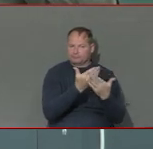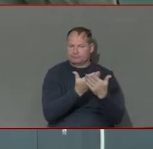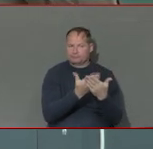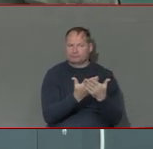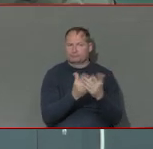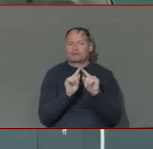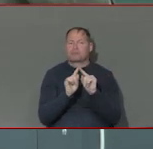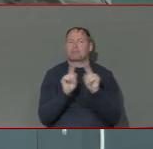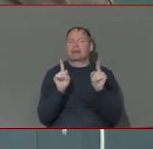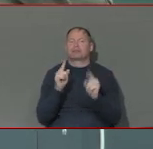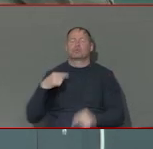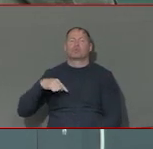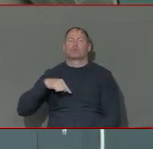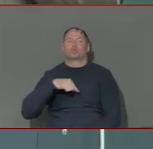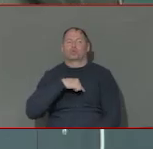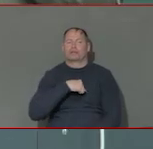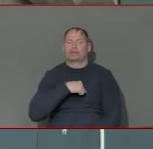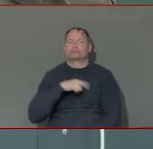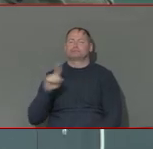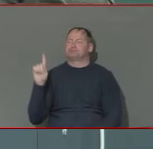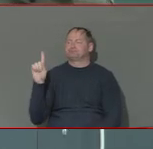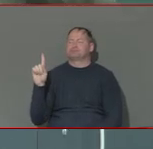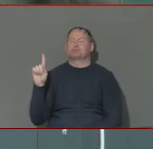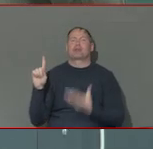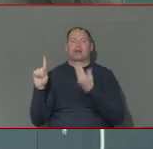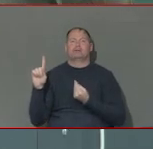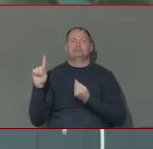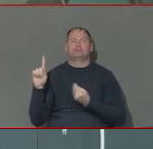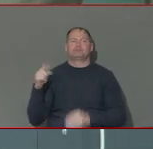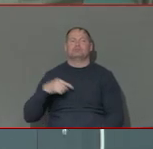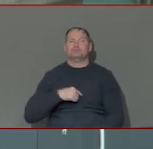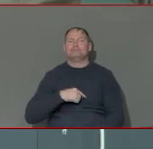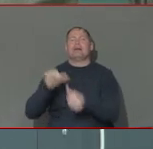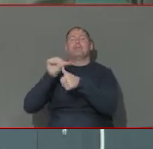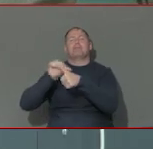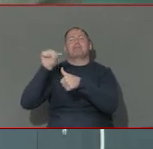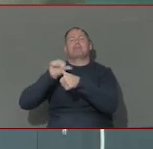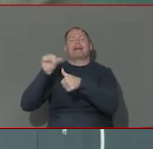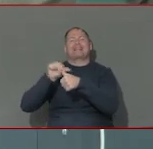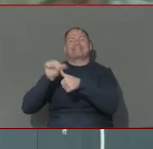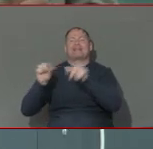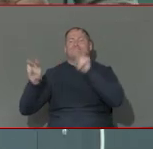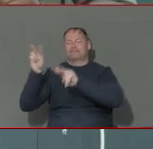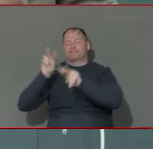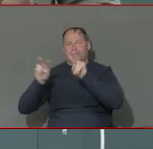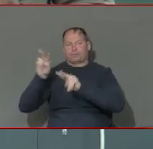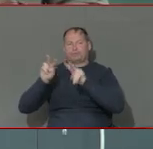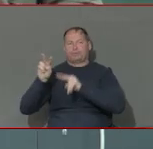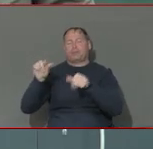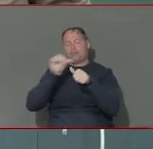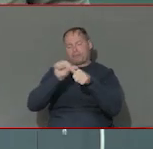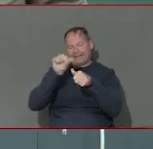surroundings. But for us, because we have an upright posture, we have a better view of